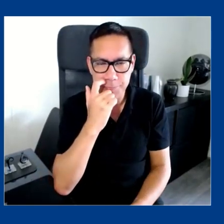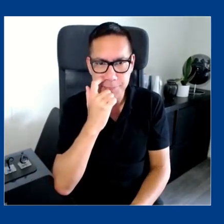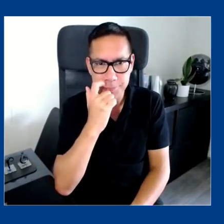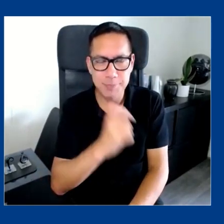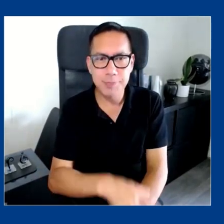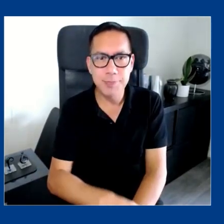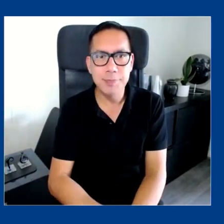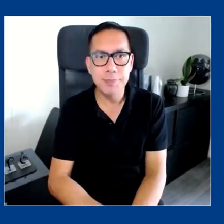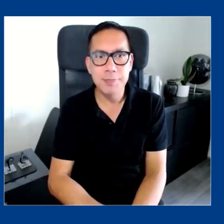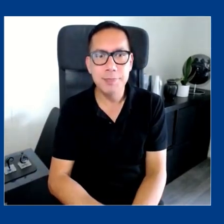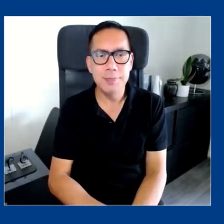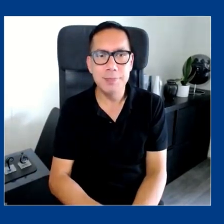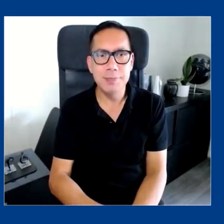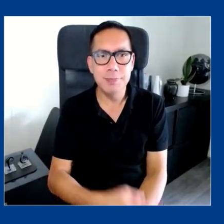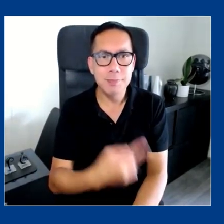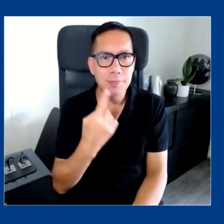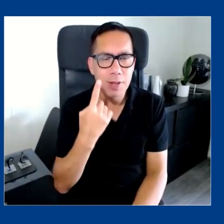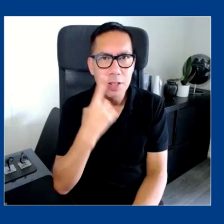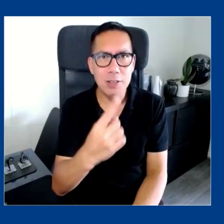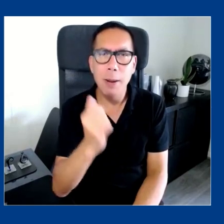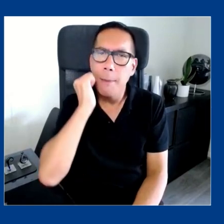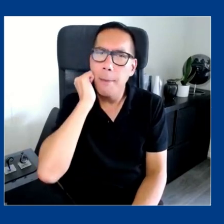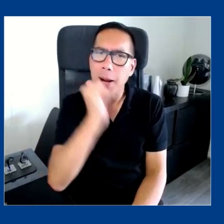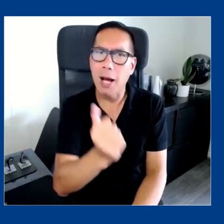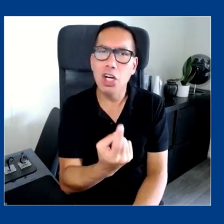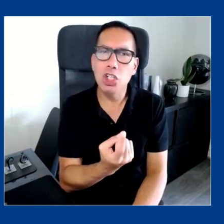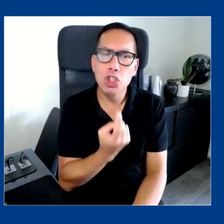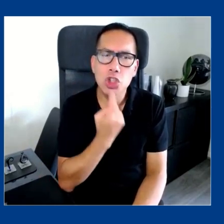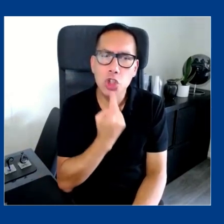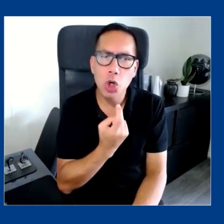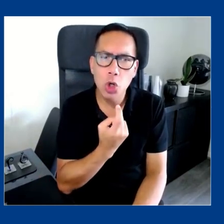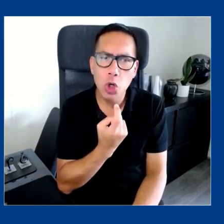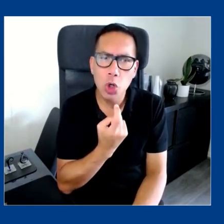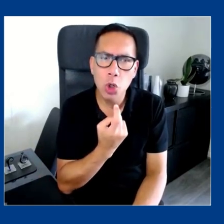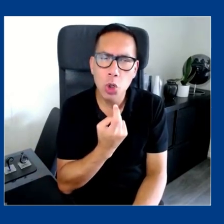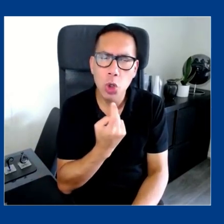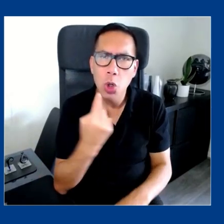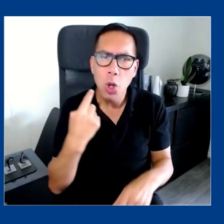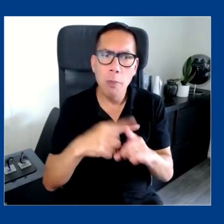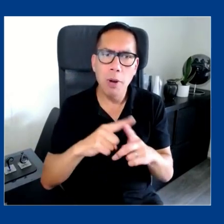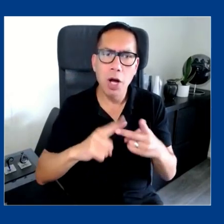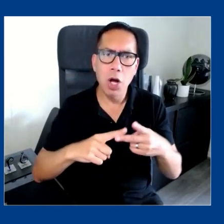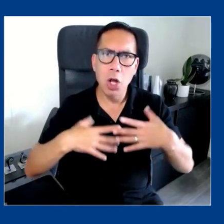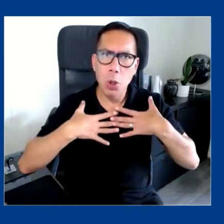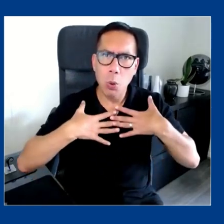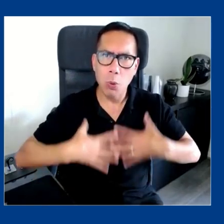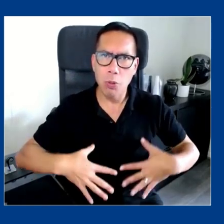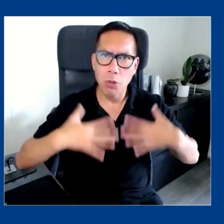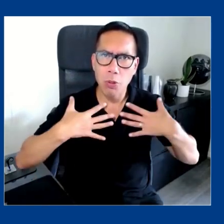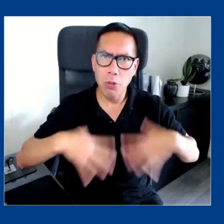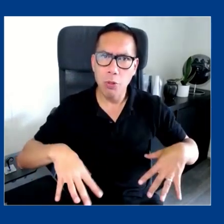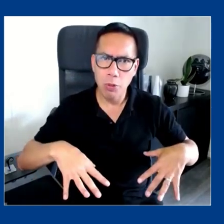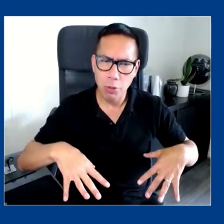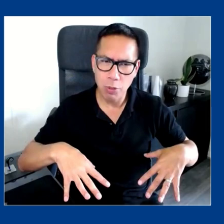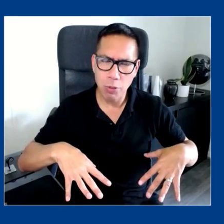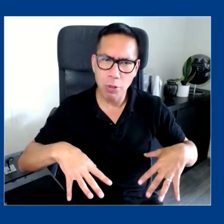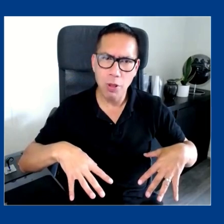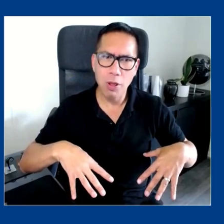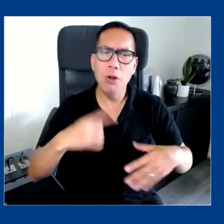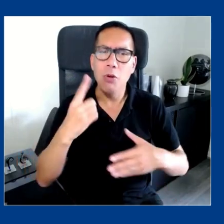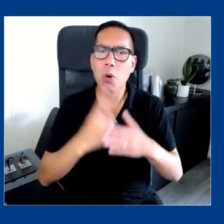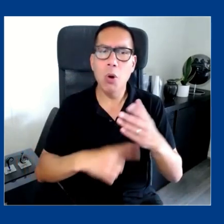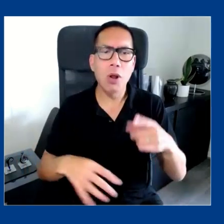the black stone and also black small piece of cloth, the symbol, not only the color for the